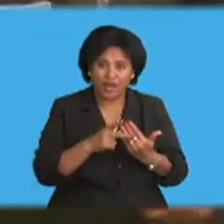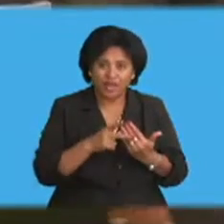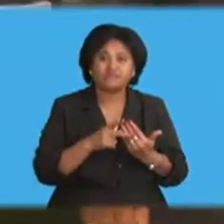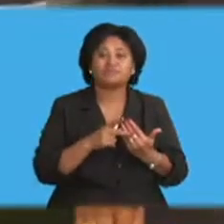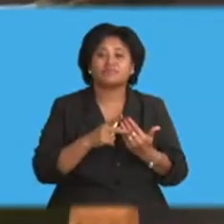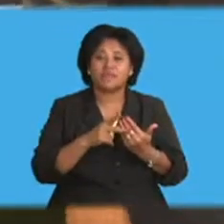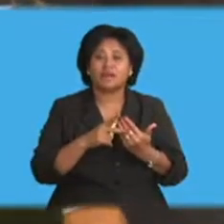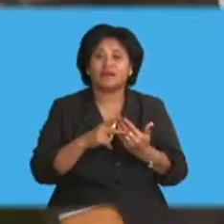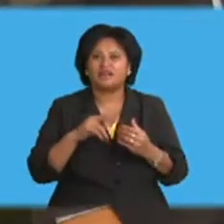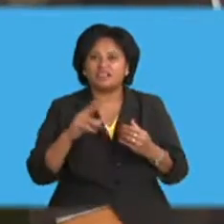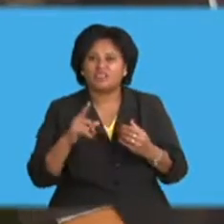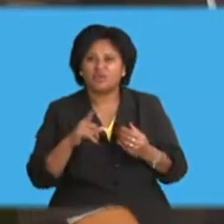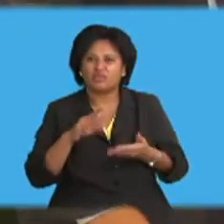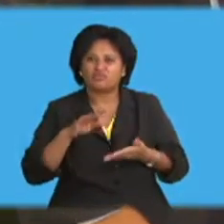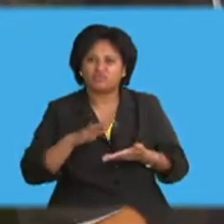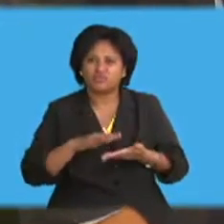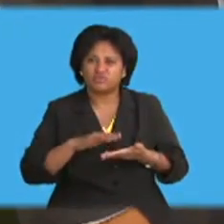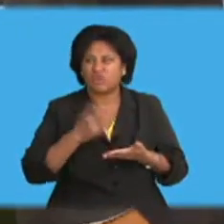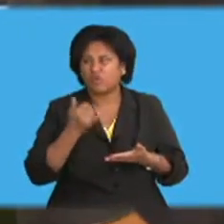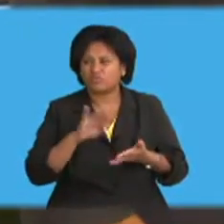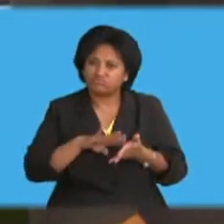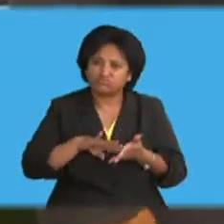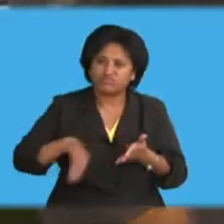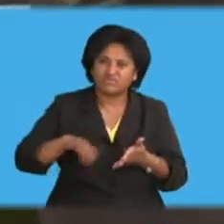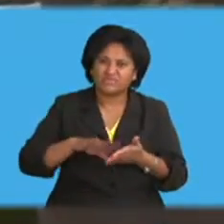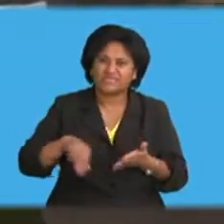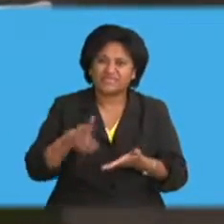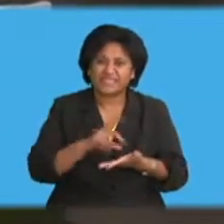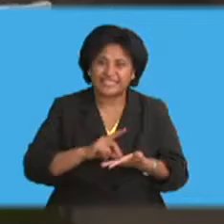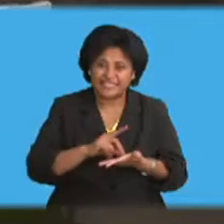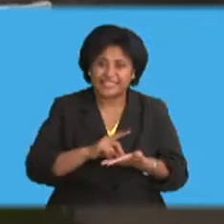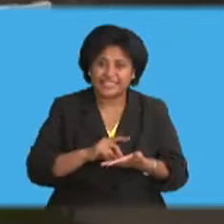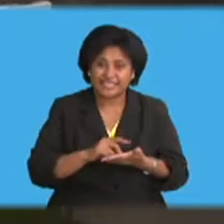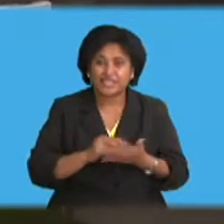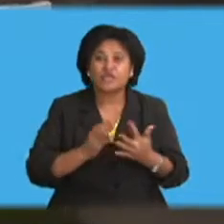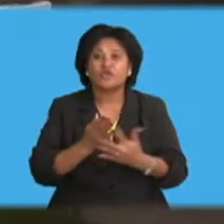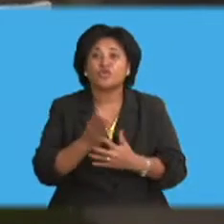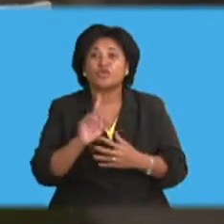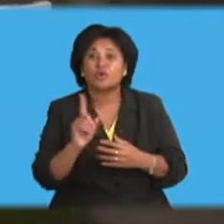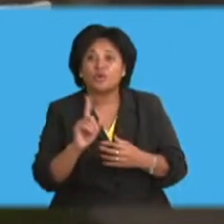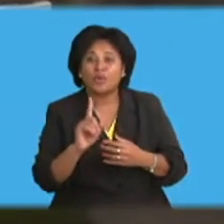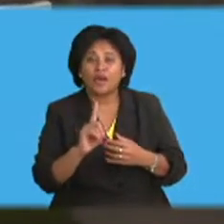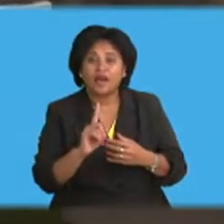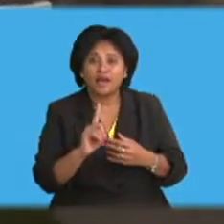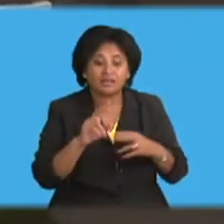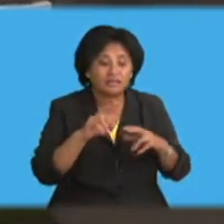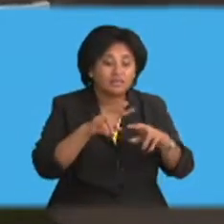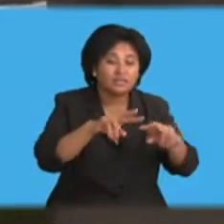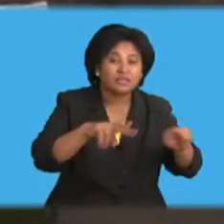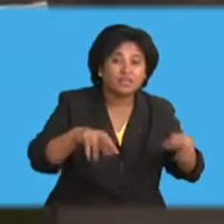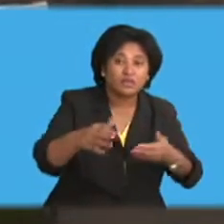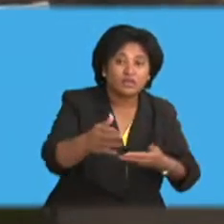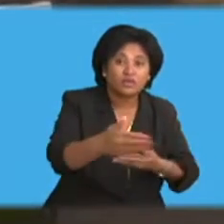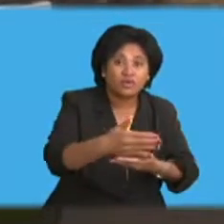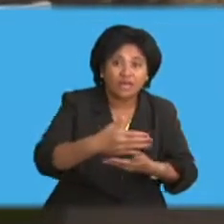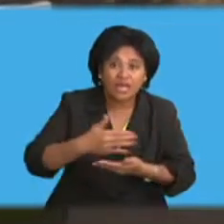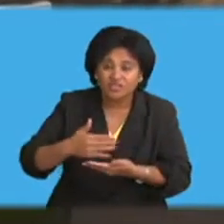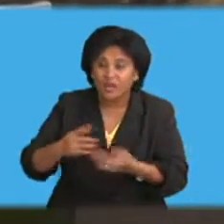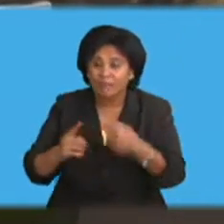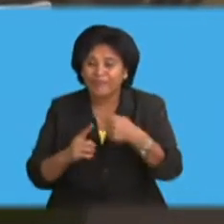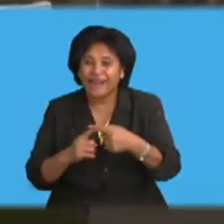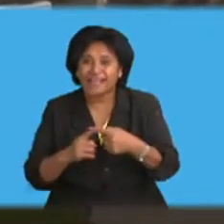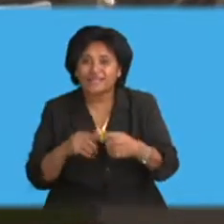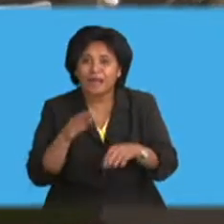we may want to call it, Madam Speaker. One is through field collection and mainly blood